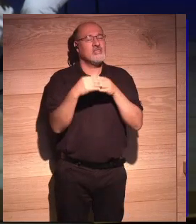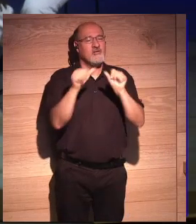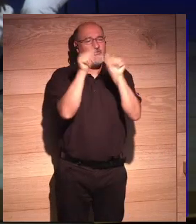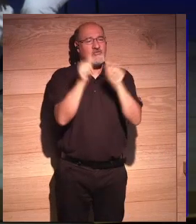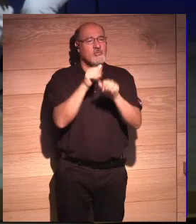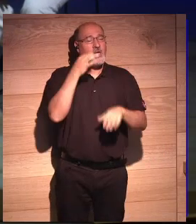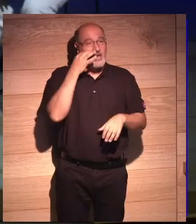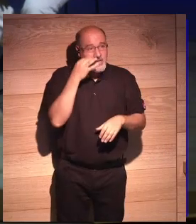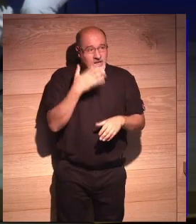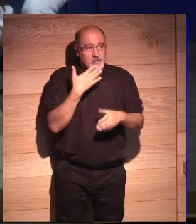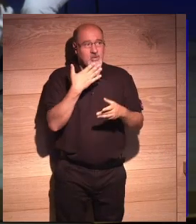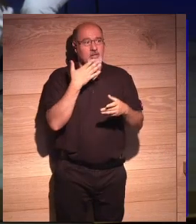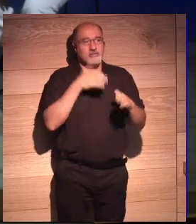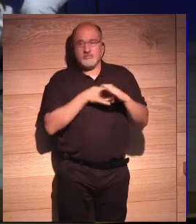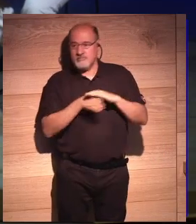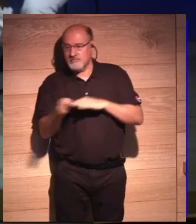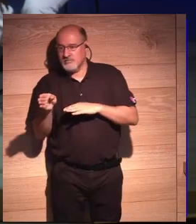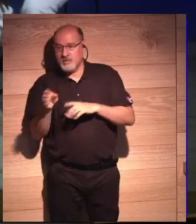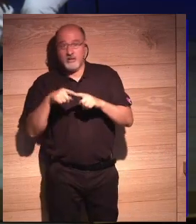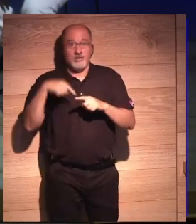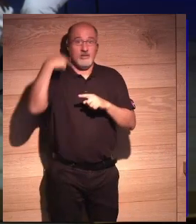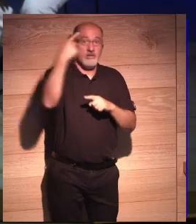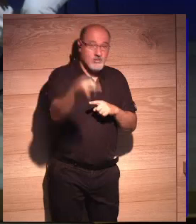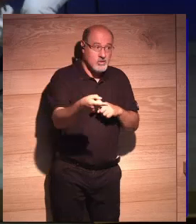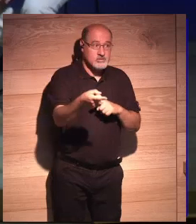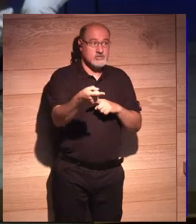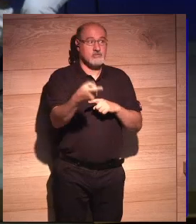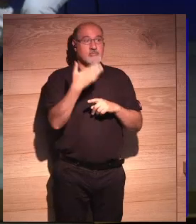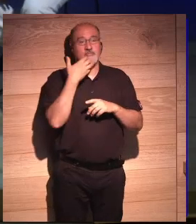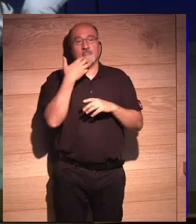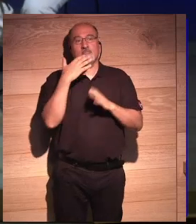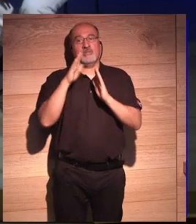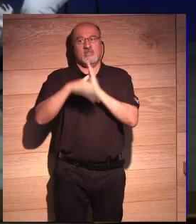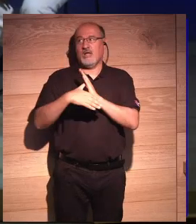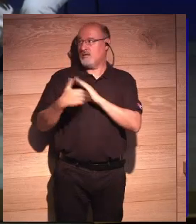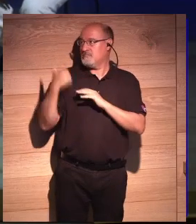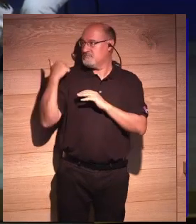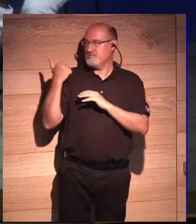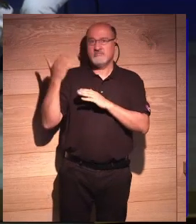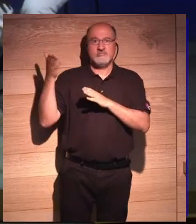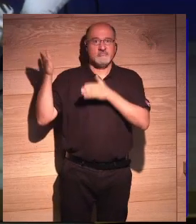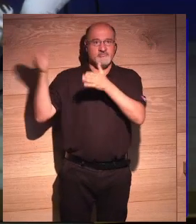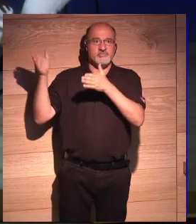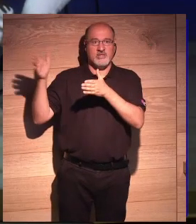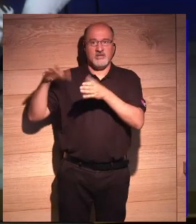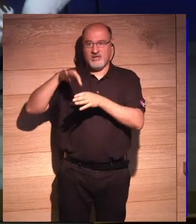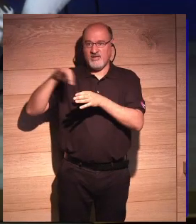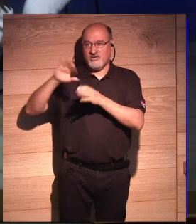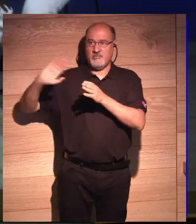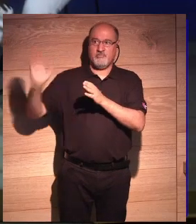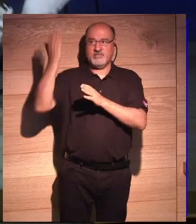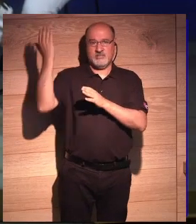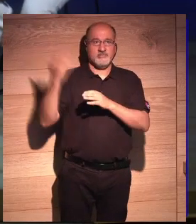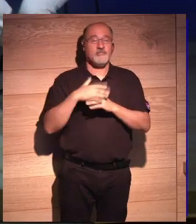in real time, so that there is no latency and you are just 100 meters away from Starbucks. And that's what